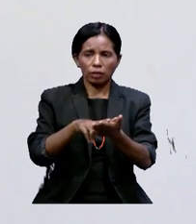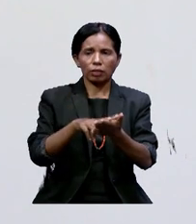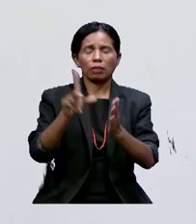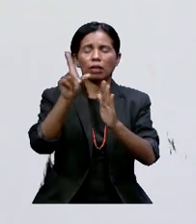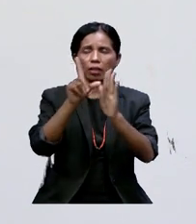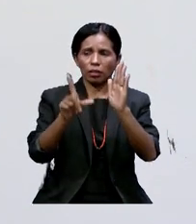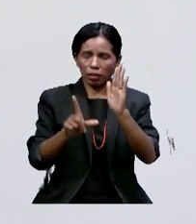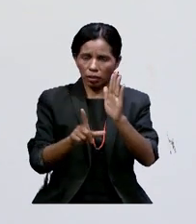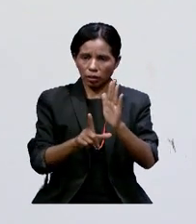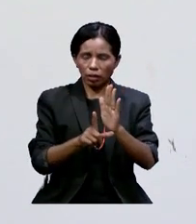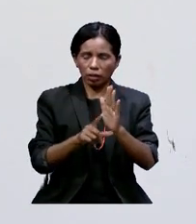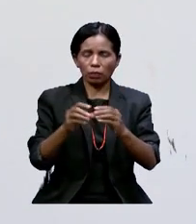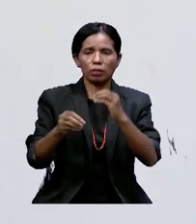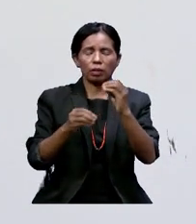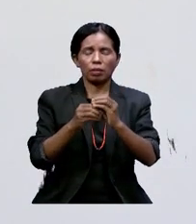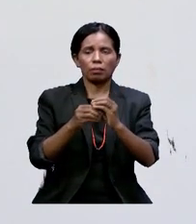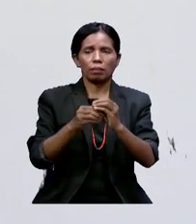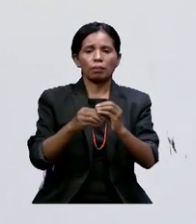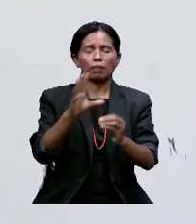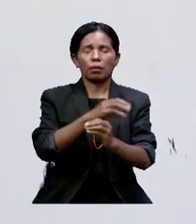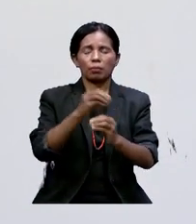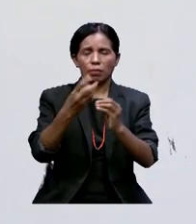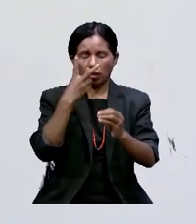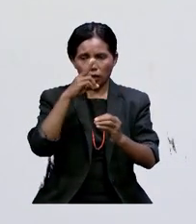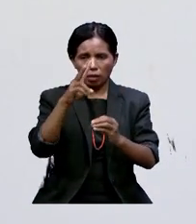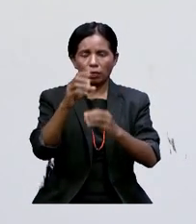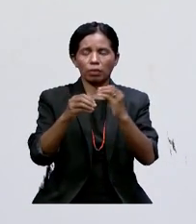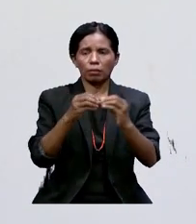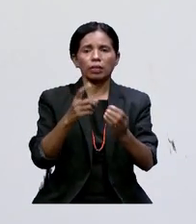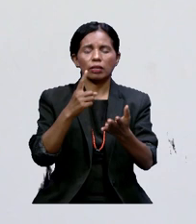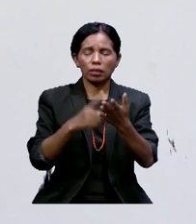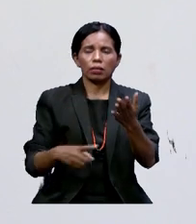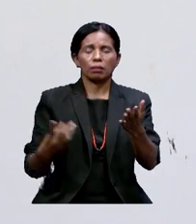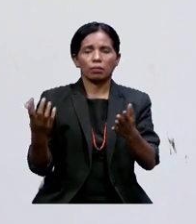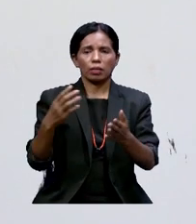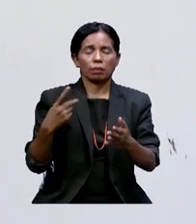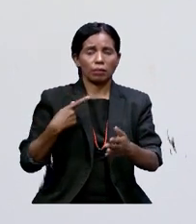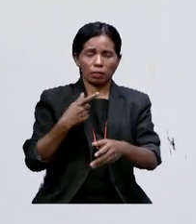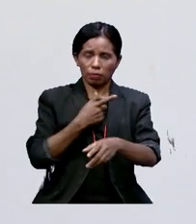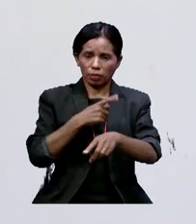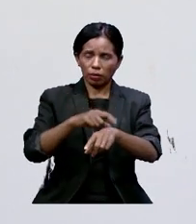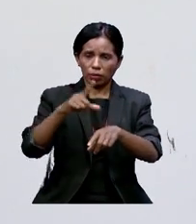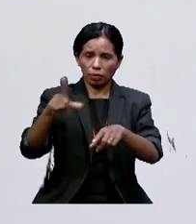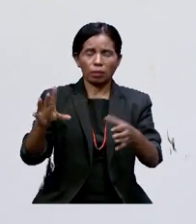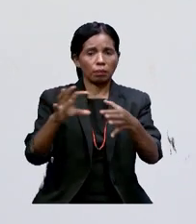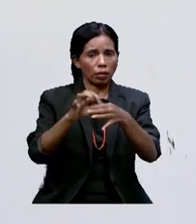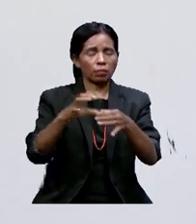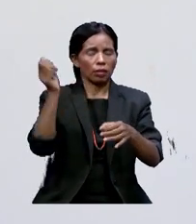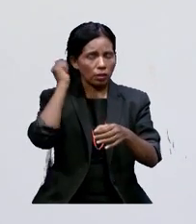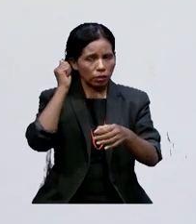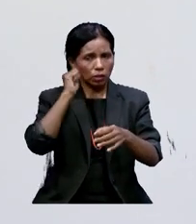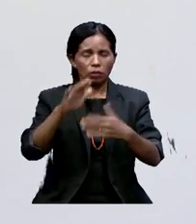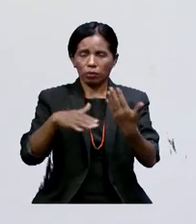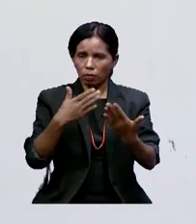various ASEAN treaties and agreements and documents, because as a member of ASEAN, every member